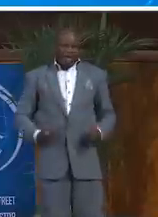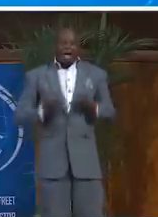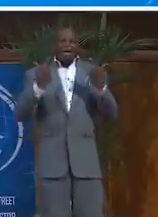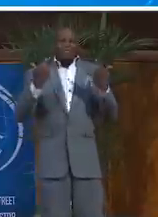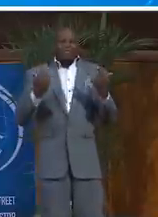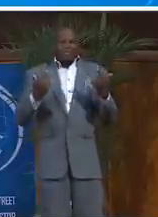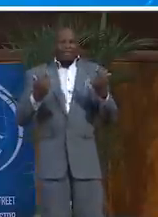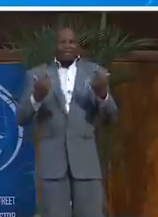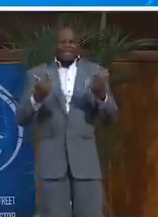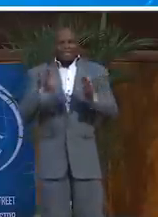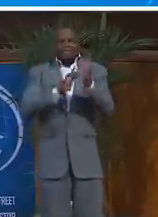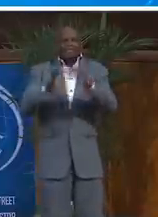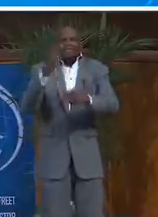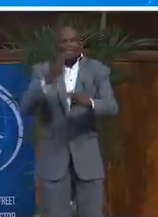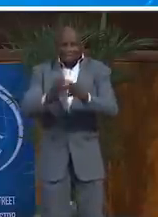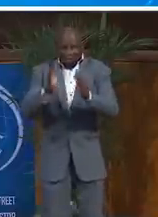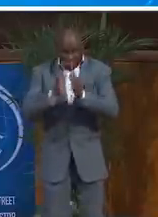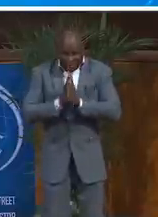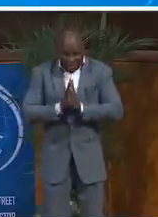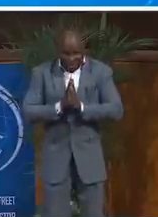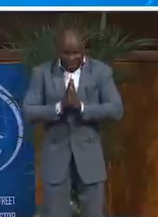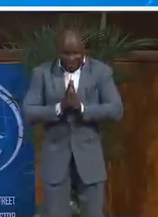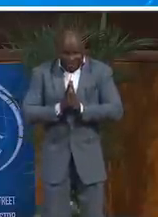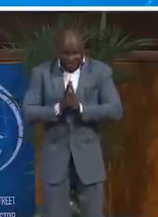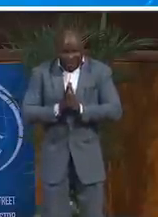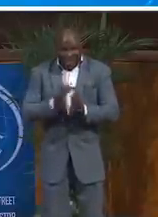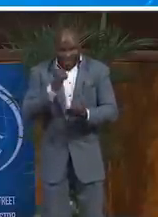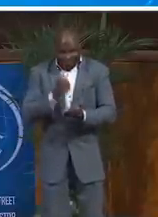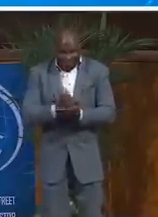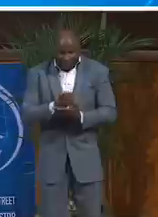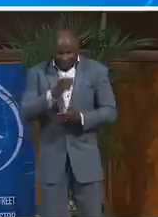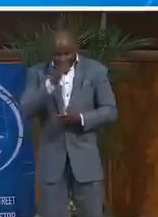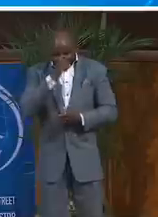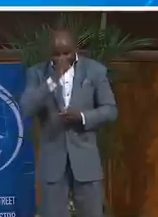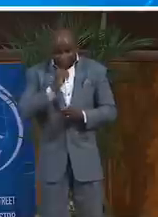forevermore. In Jesus' name we pray, amen.